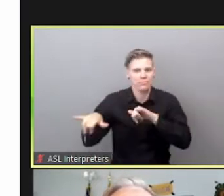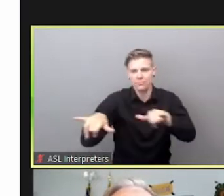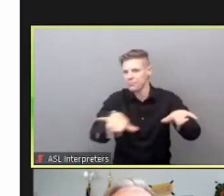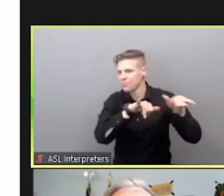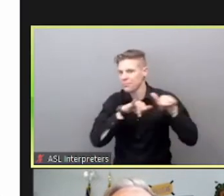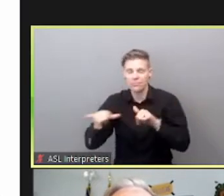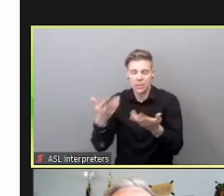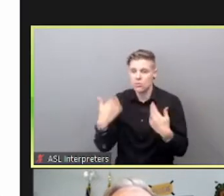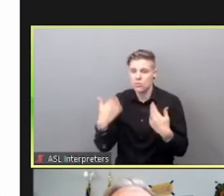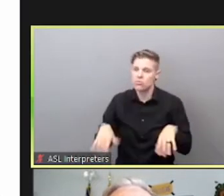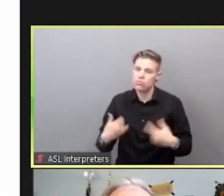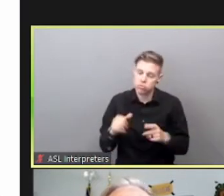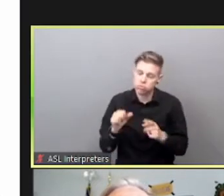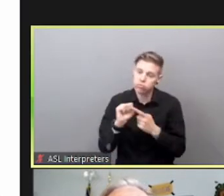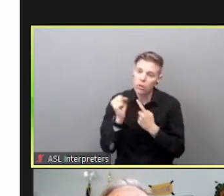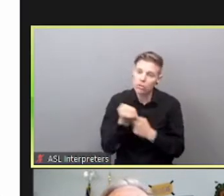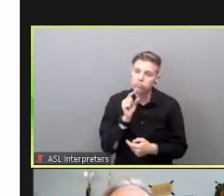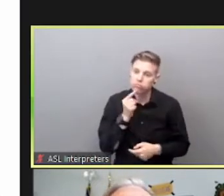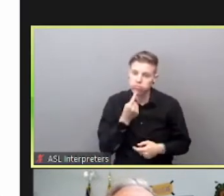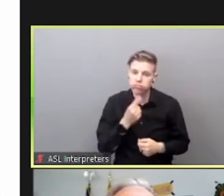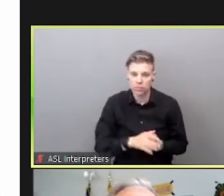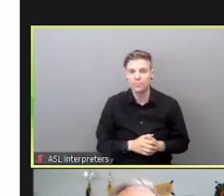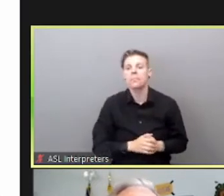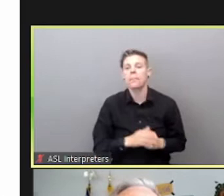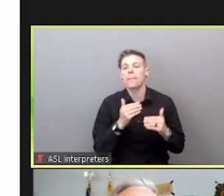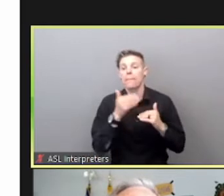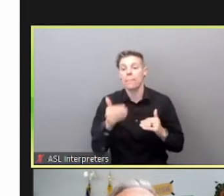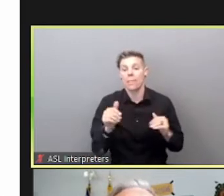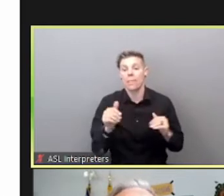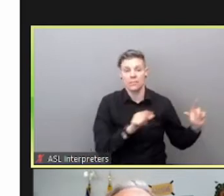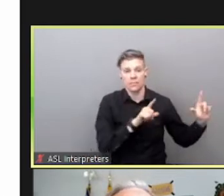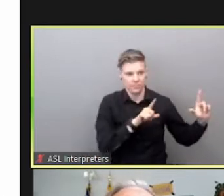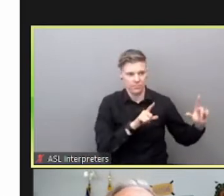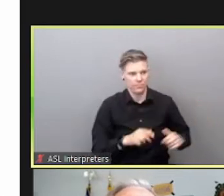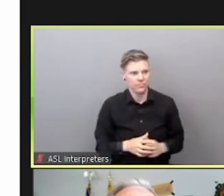please. And then just those statistics,